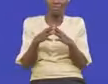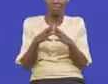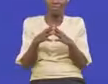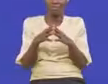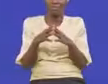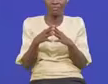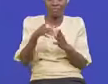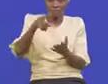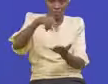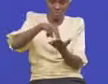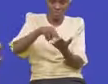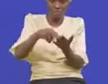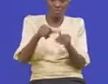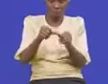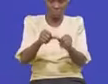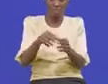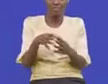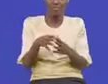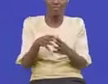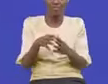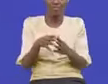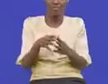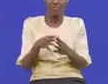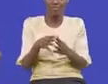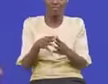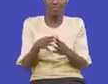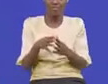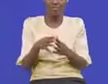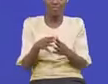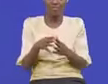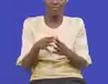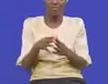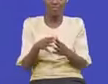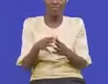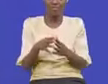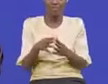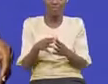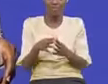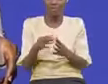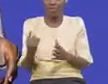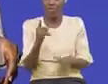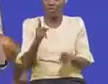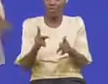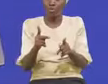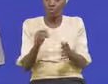Kɔ asi dzi. Ele radioa.